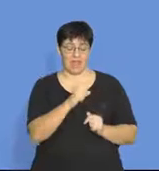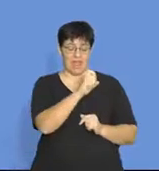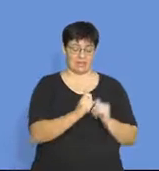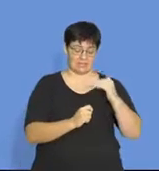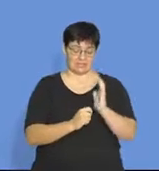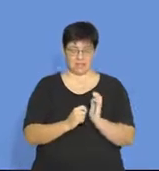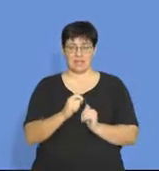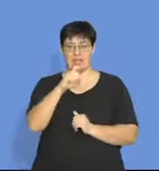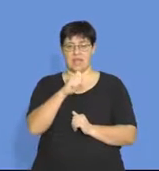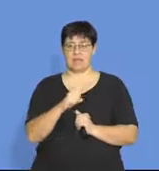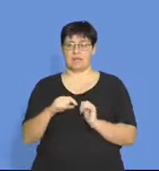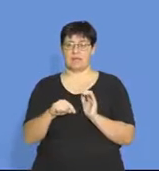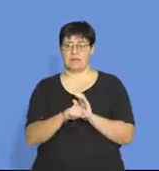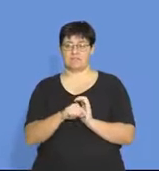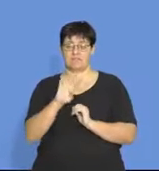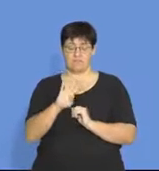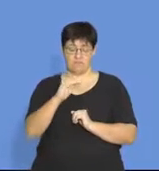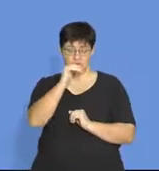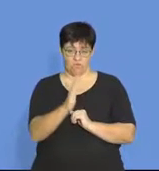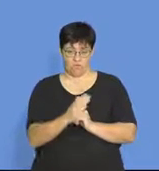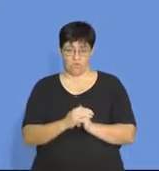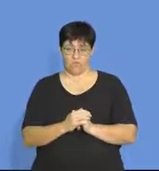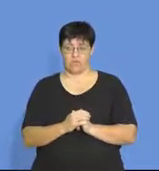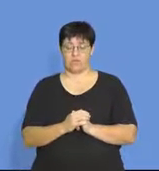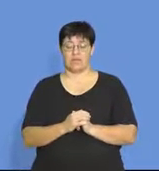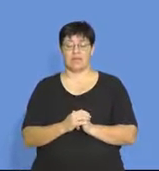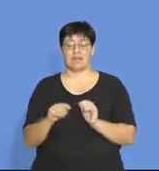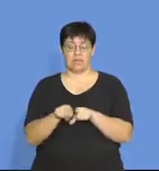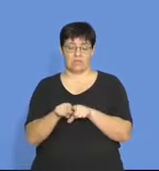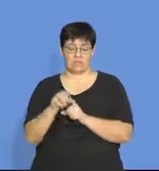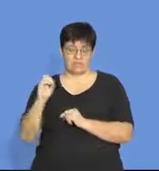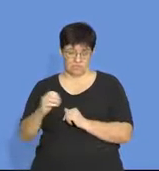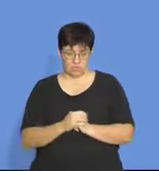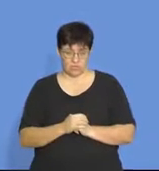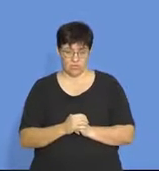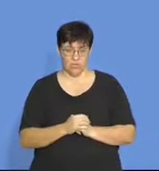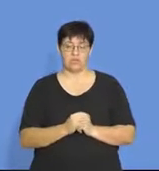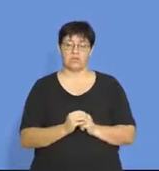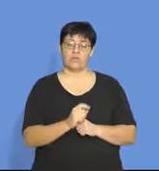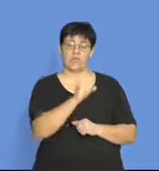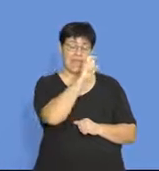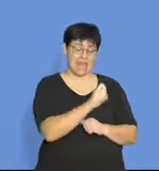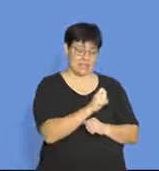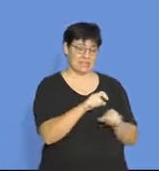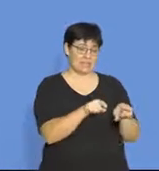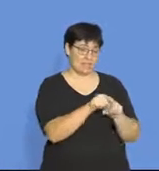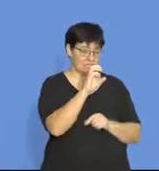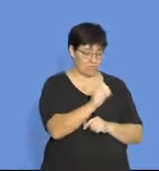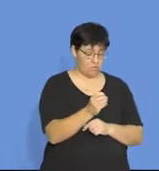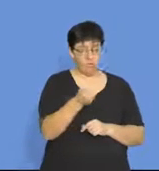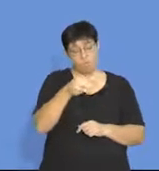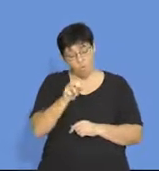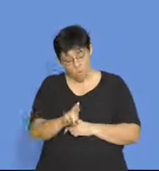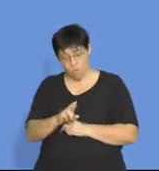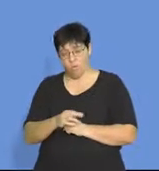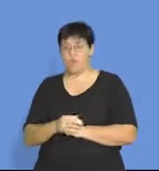becomes x minus 4 in the bracket. Then my two solutions will be x is equals to 0